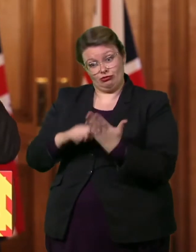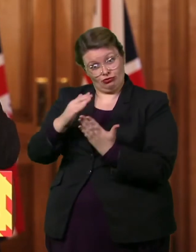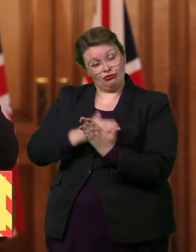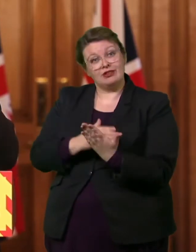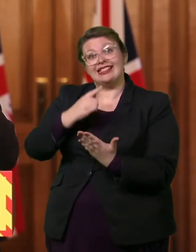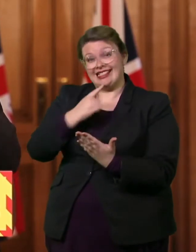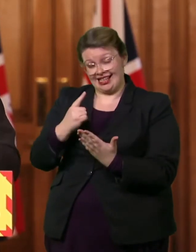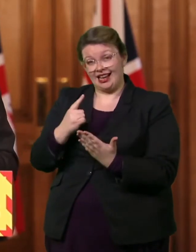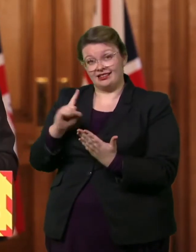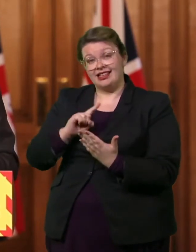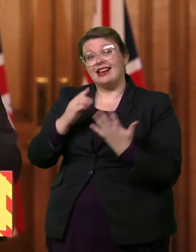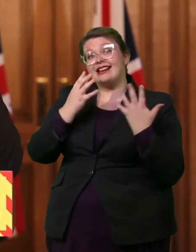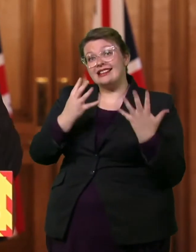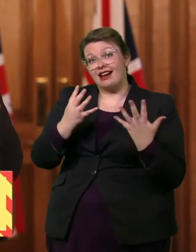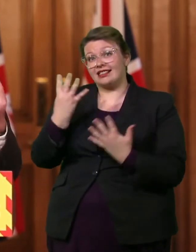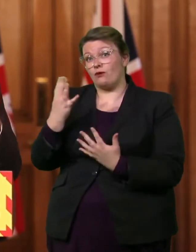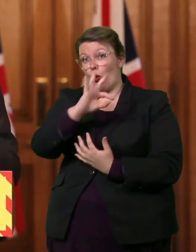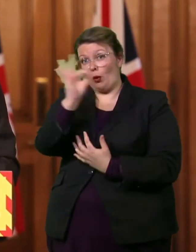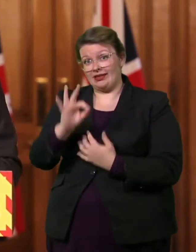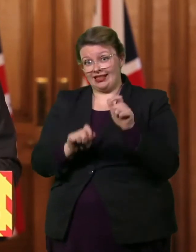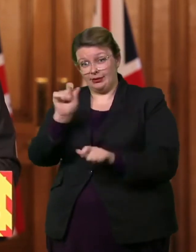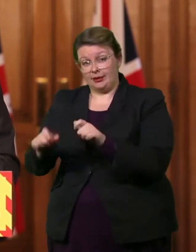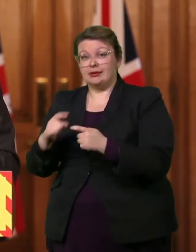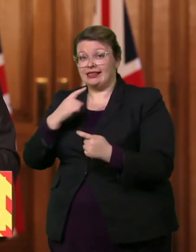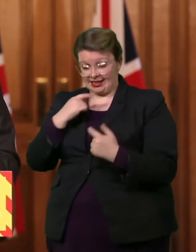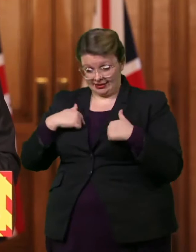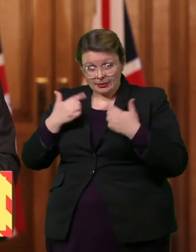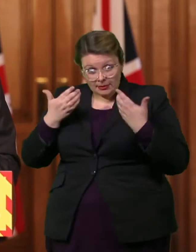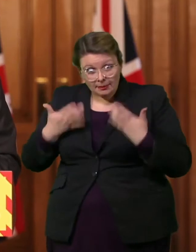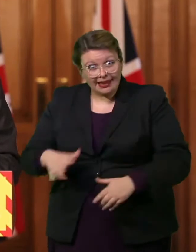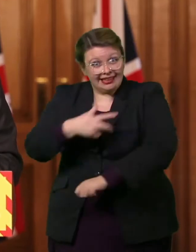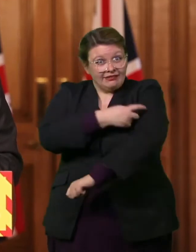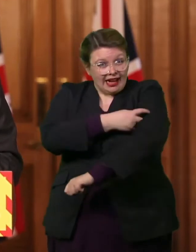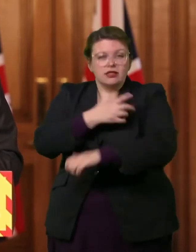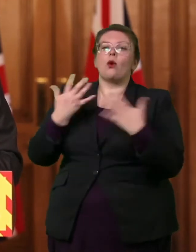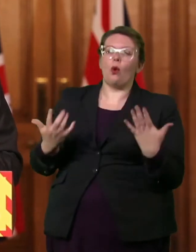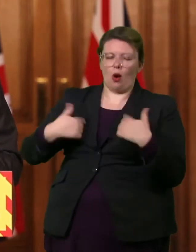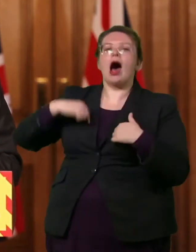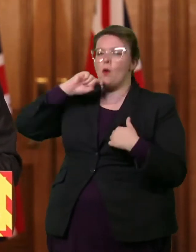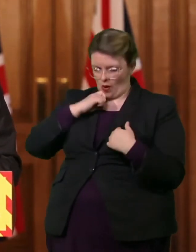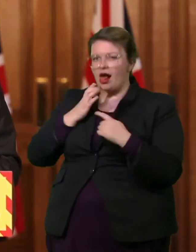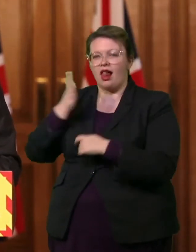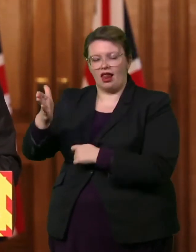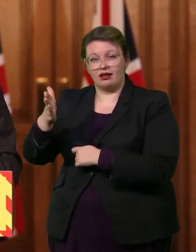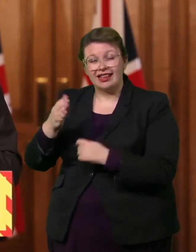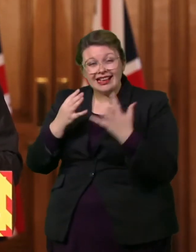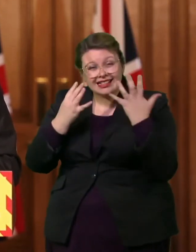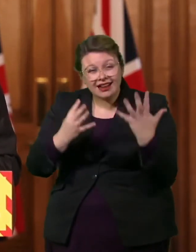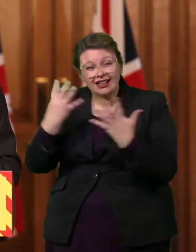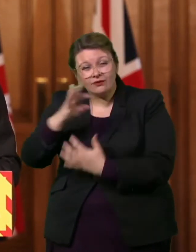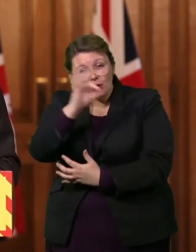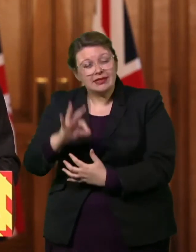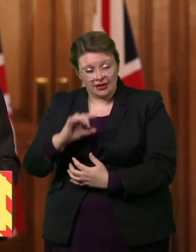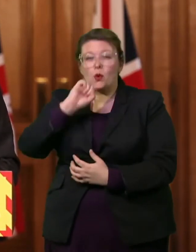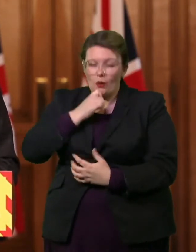either received the jab or they intend to do so. That is staggering. It's really, really good news that there is so